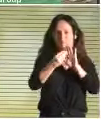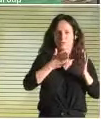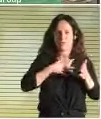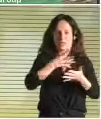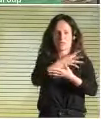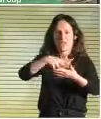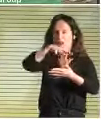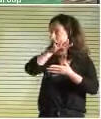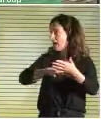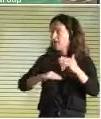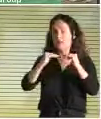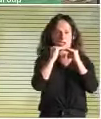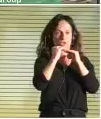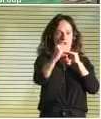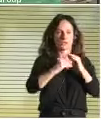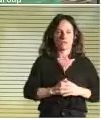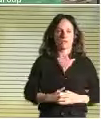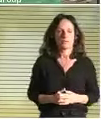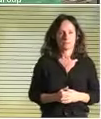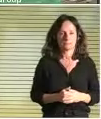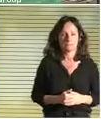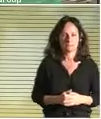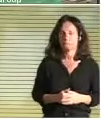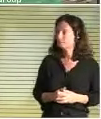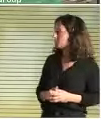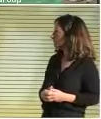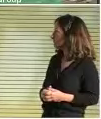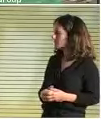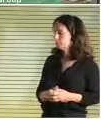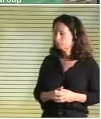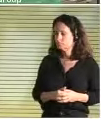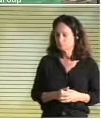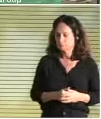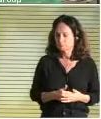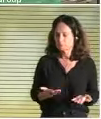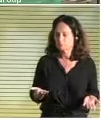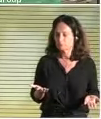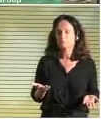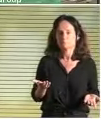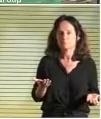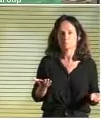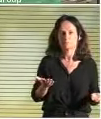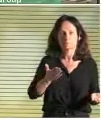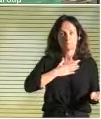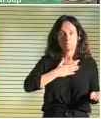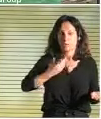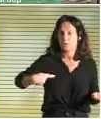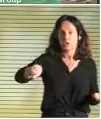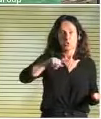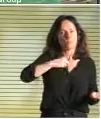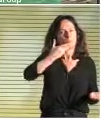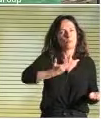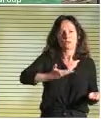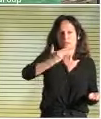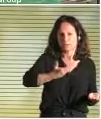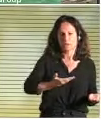And I think another important topic for me is, and for all of us in the room, is we have seen what has happened without tourism in